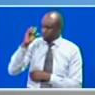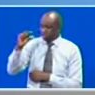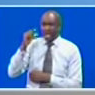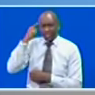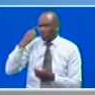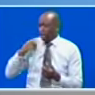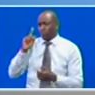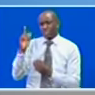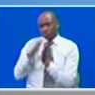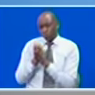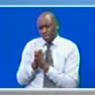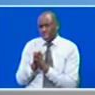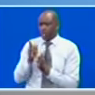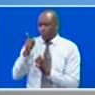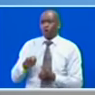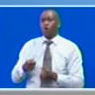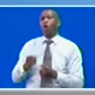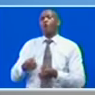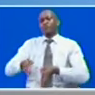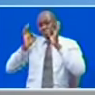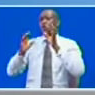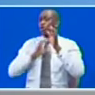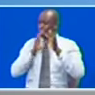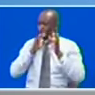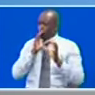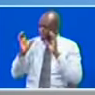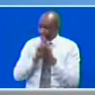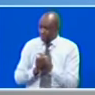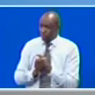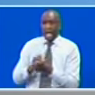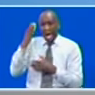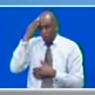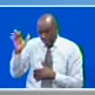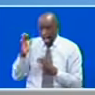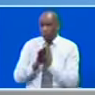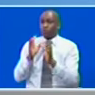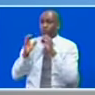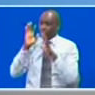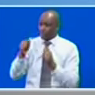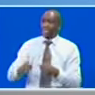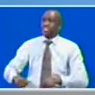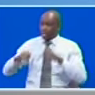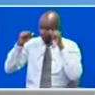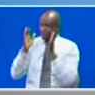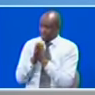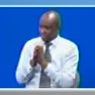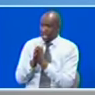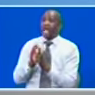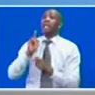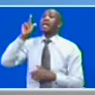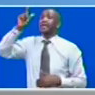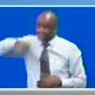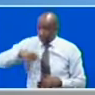seems that mm-hmm. what we know as the official communication team of the IEBC was not aware of the communication by the chair of Fula Chebukati until later